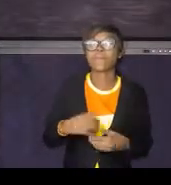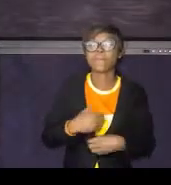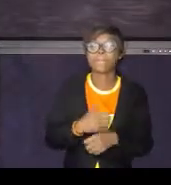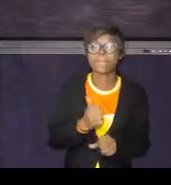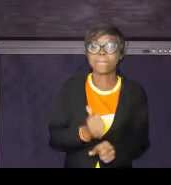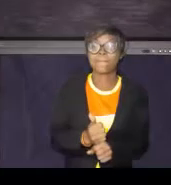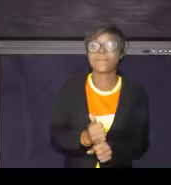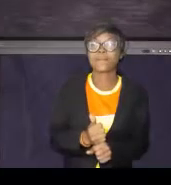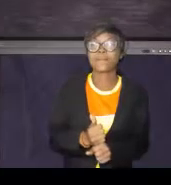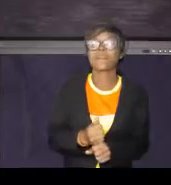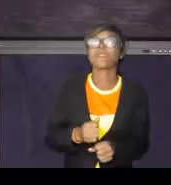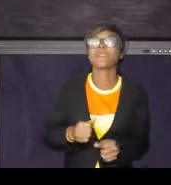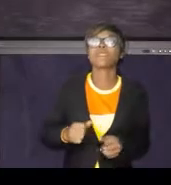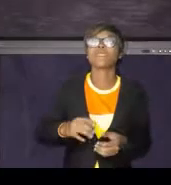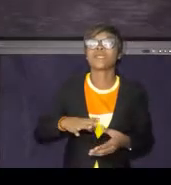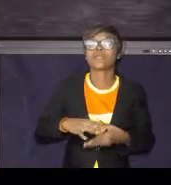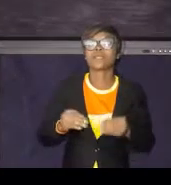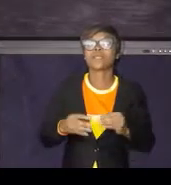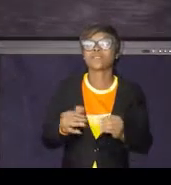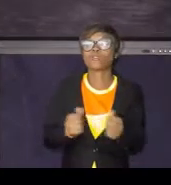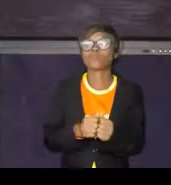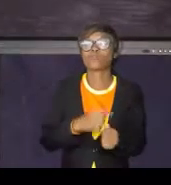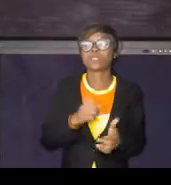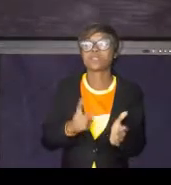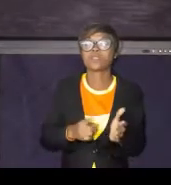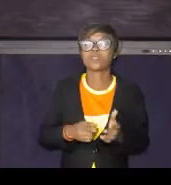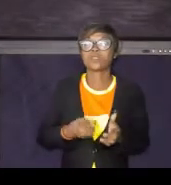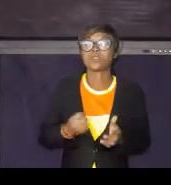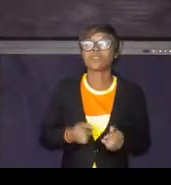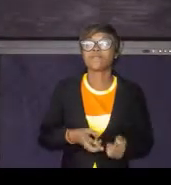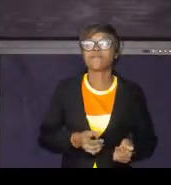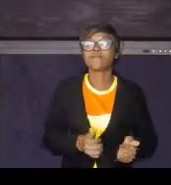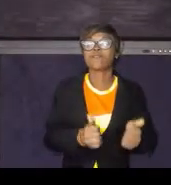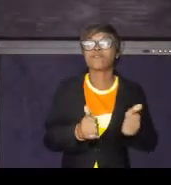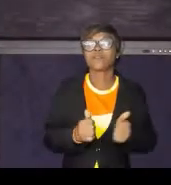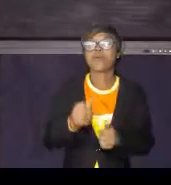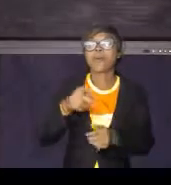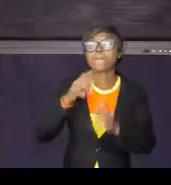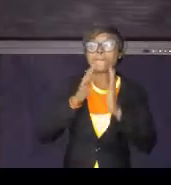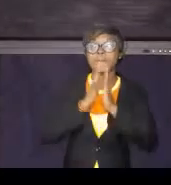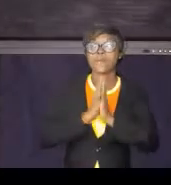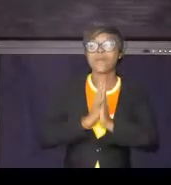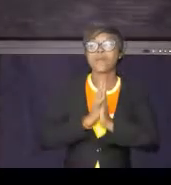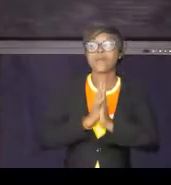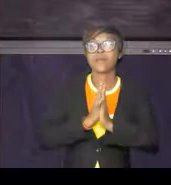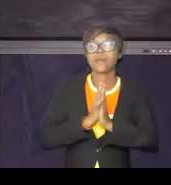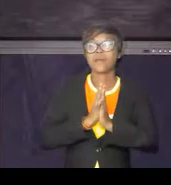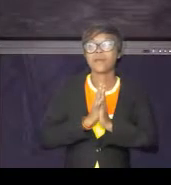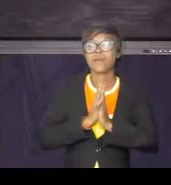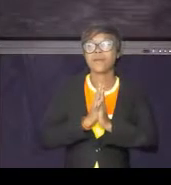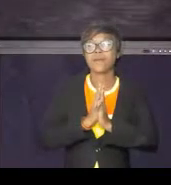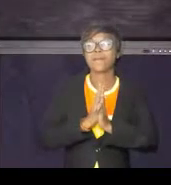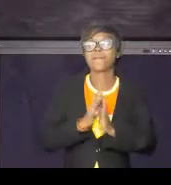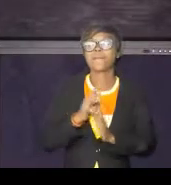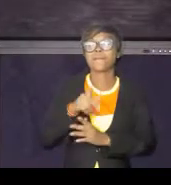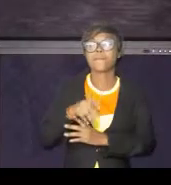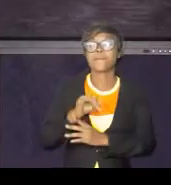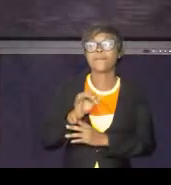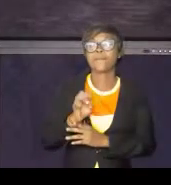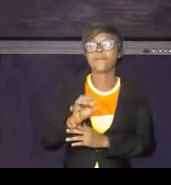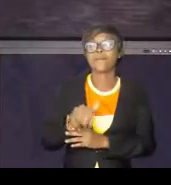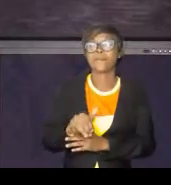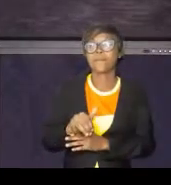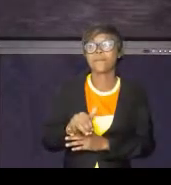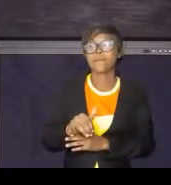the following. Make sentences with the following. Pray, P-R-A-Y.